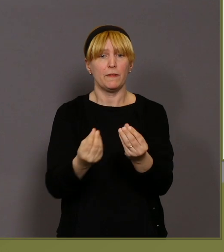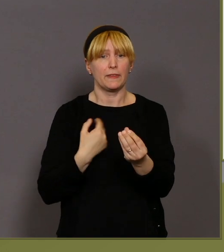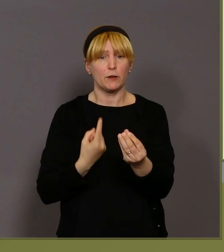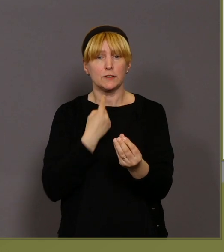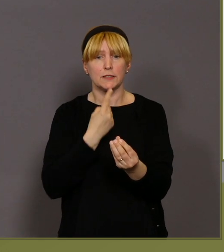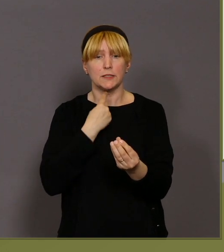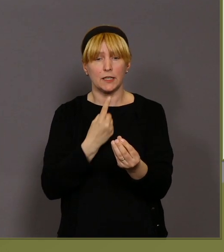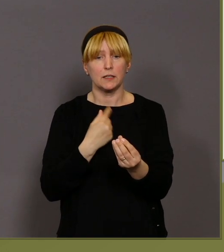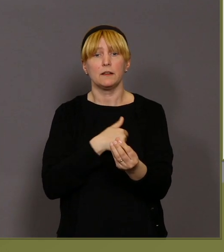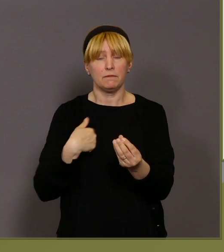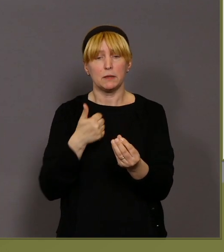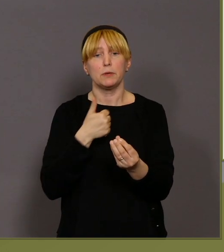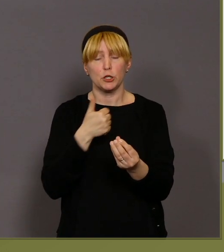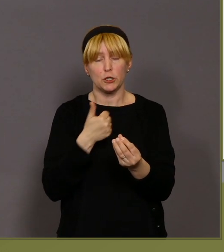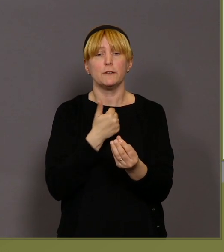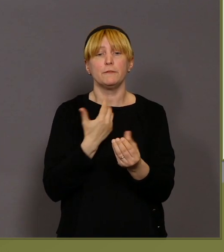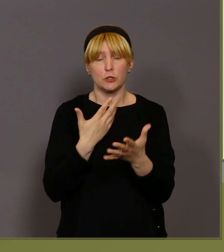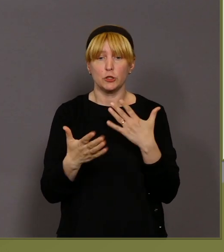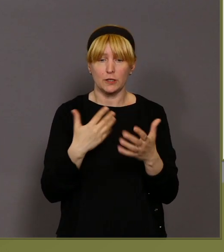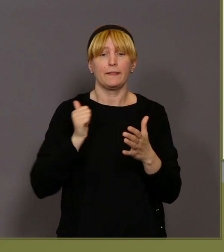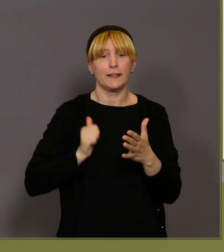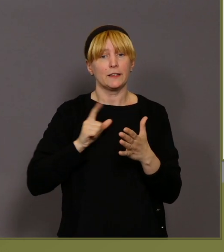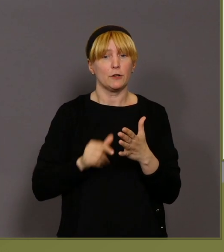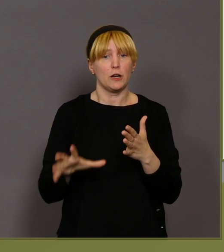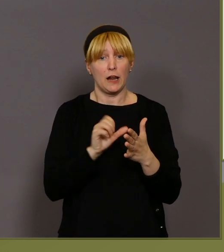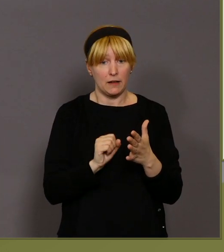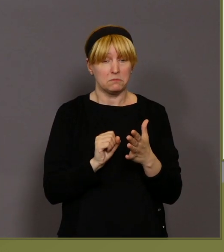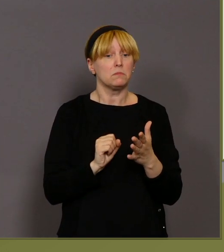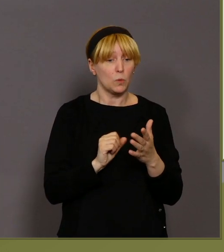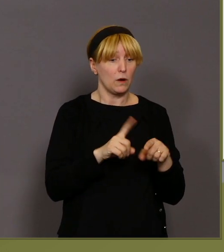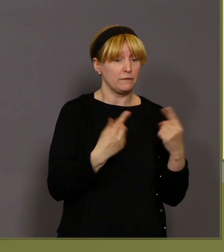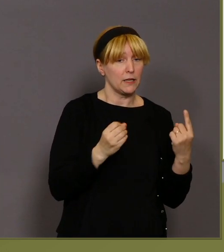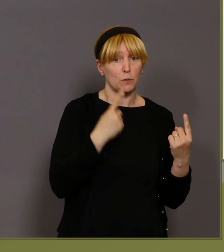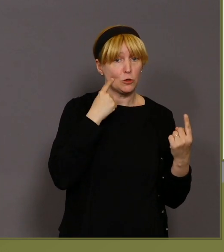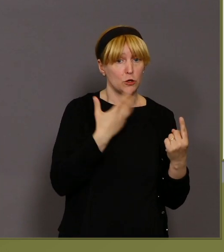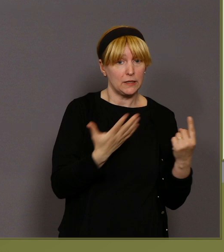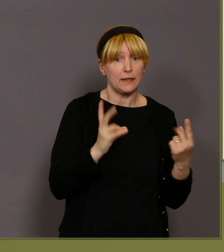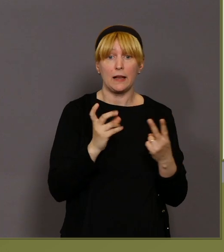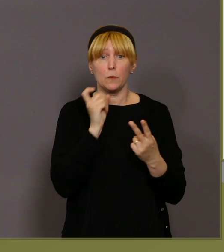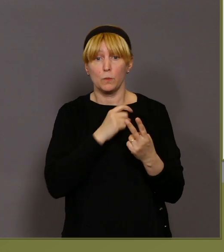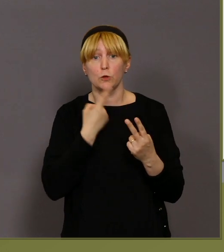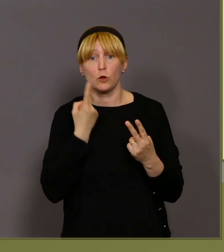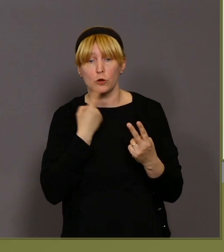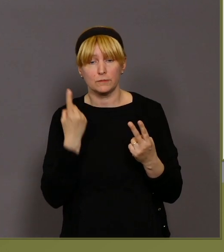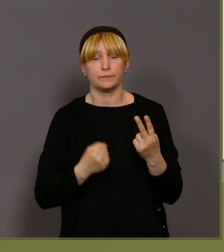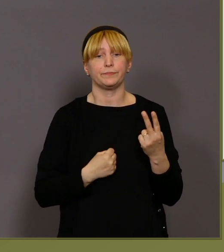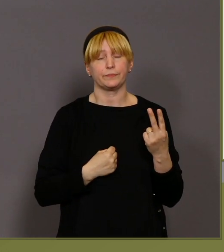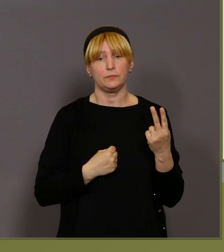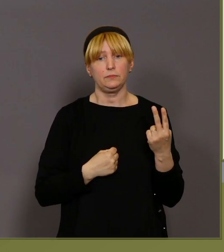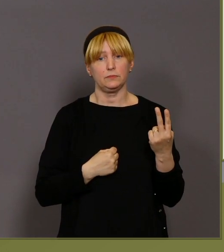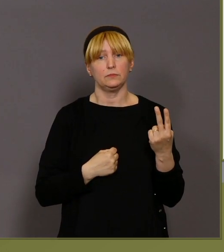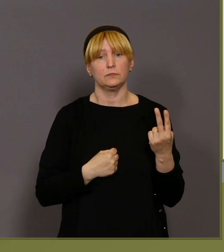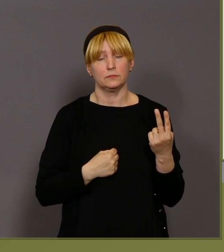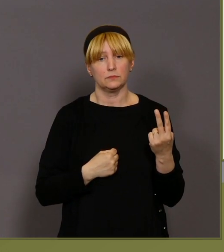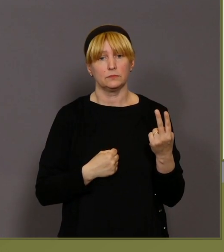need to cater for both, for those who cannot hear and those who cannot speak, or both. So